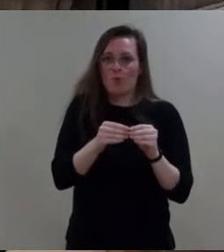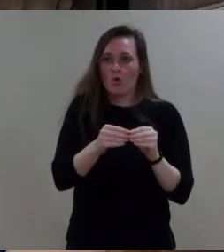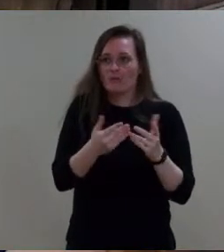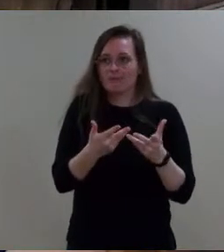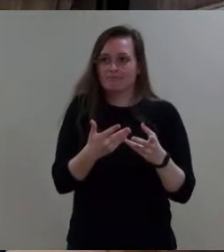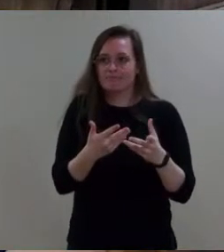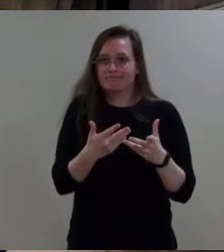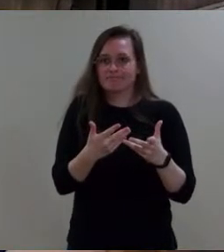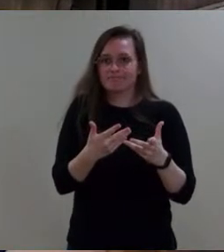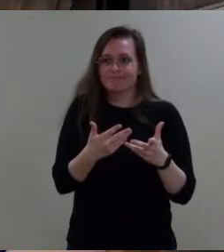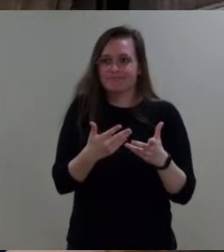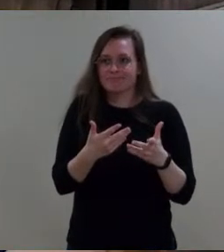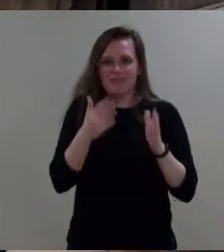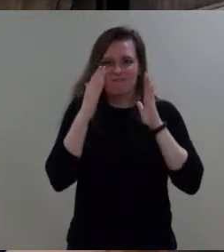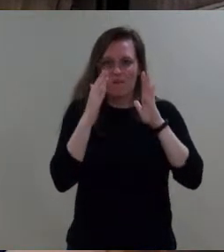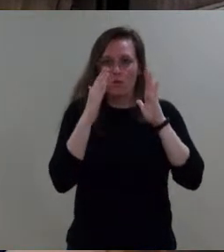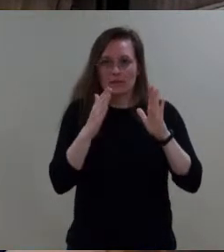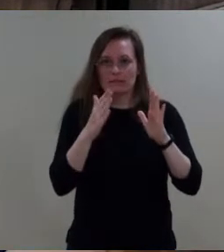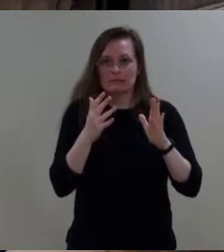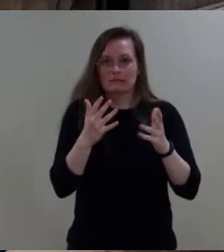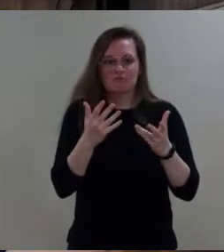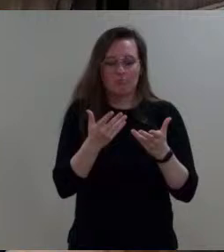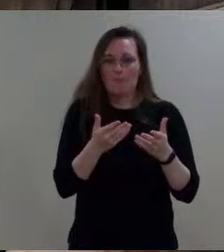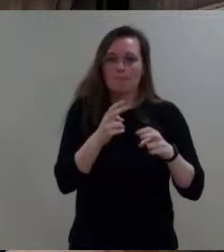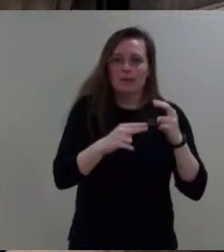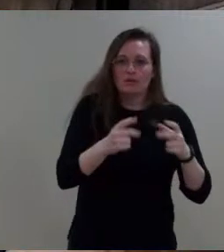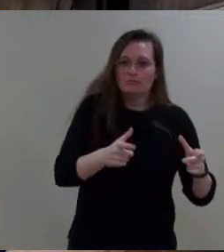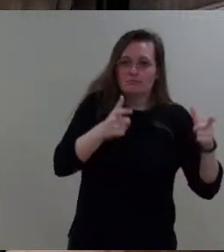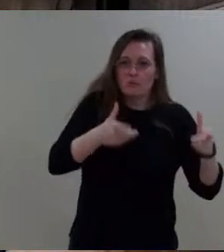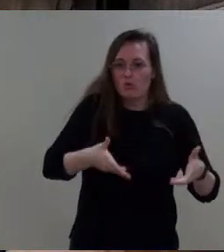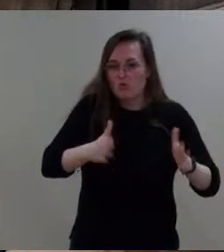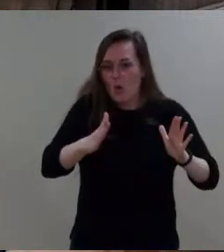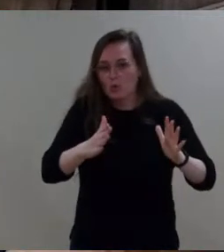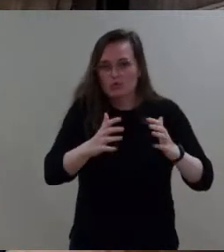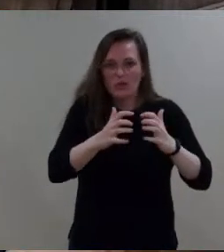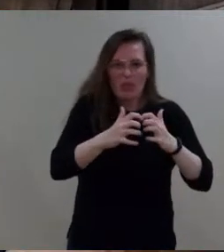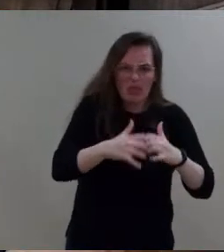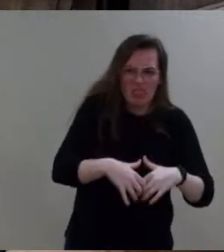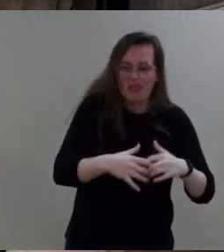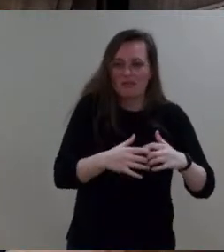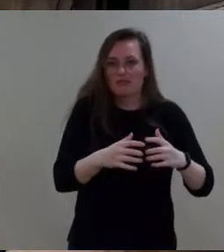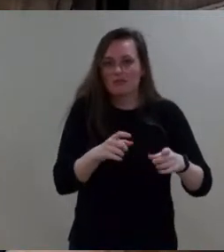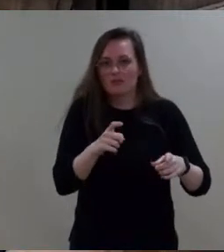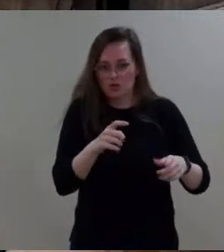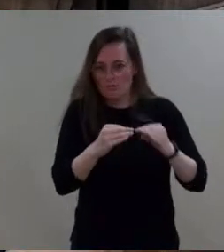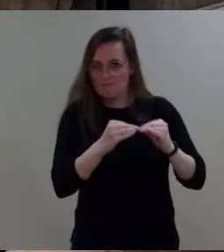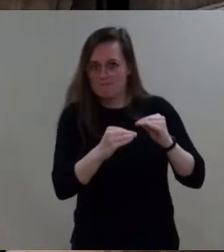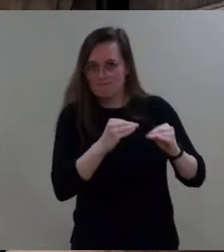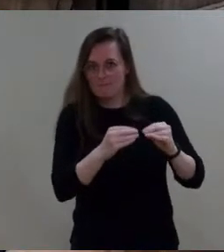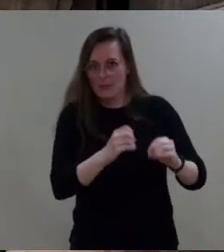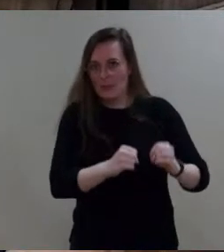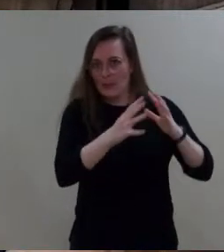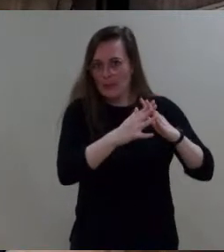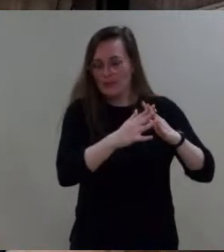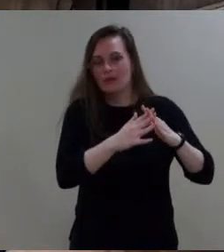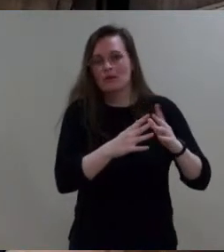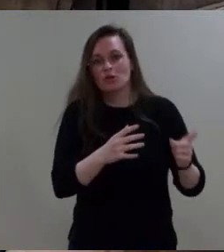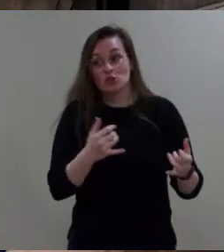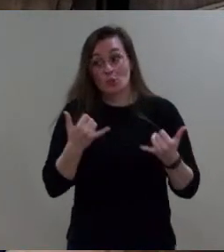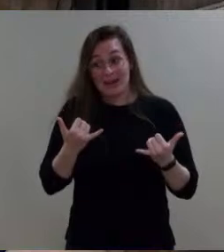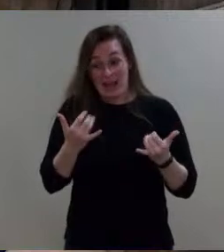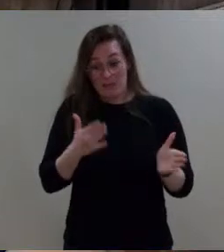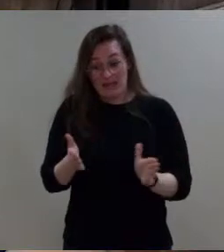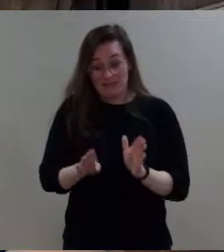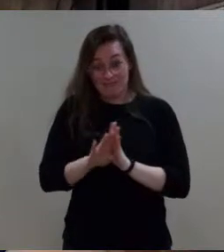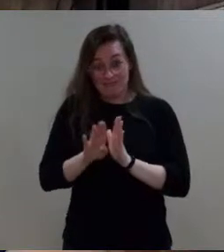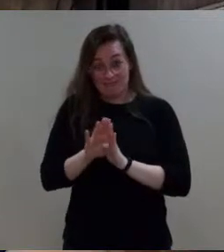depreciation and write-off, and that may well be coming. But this is something that you're seeing across the way. As you develop these asset management plans, it is of no